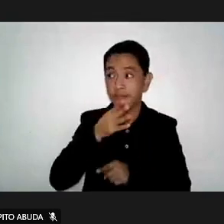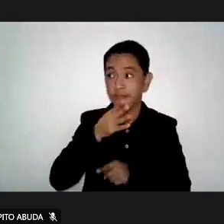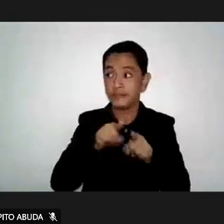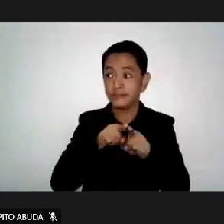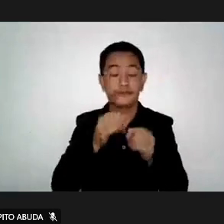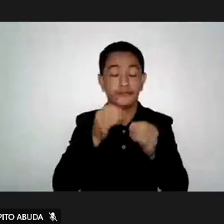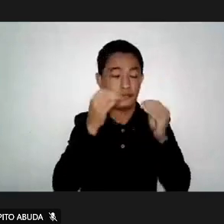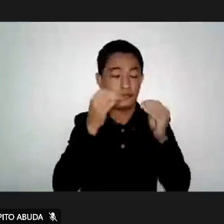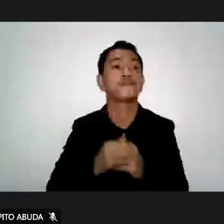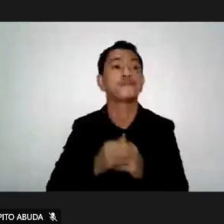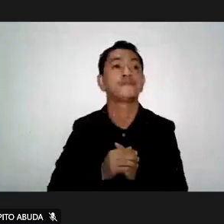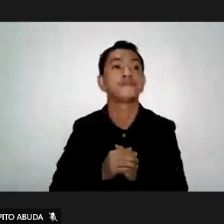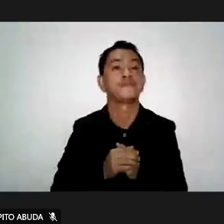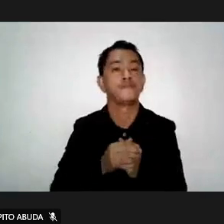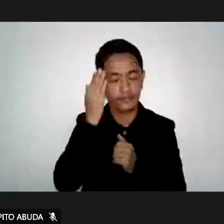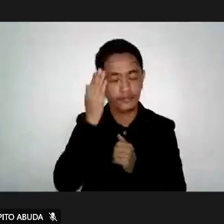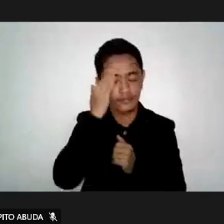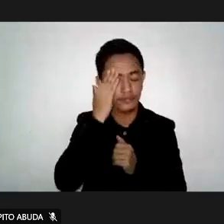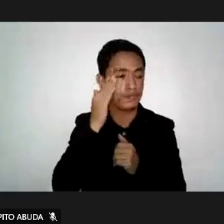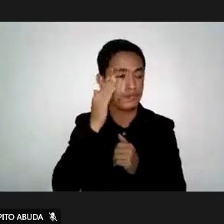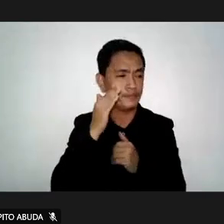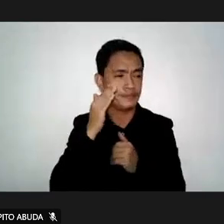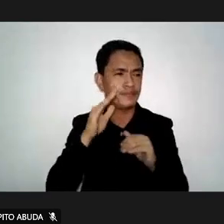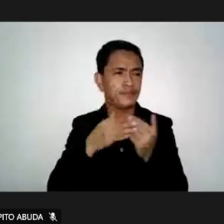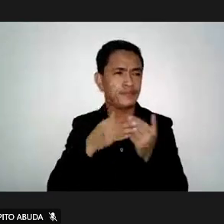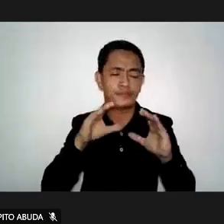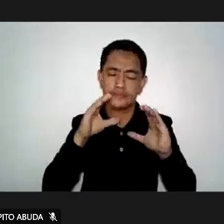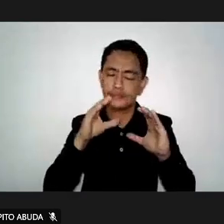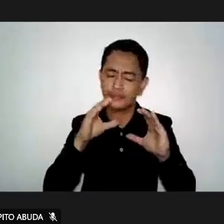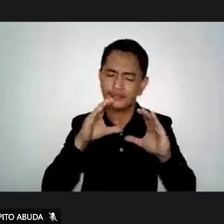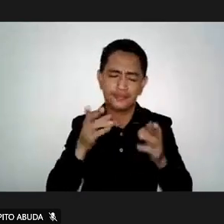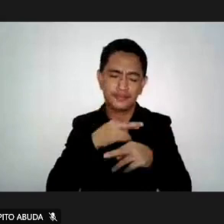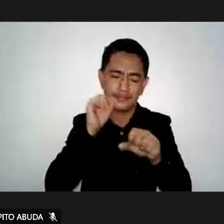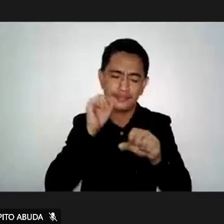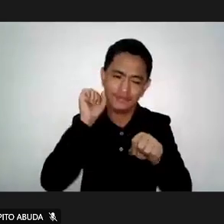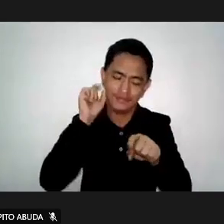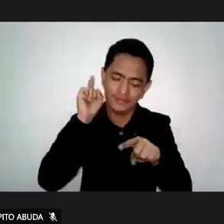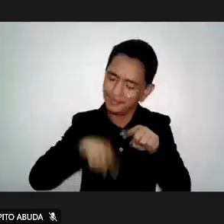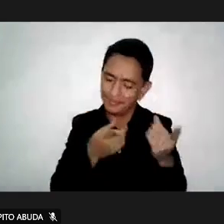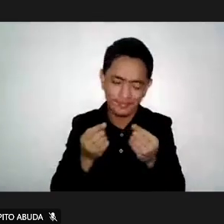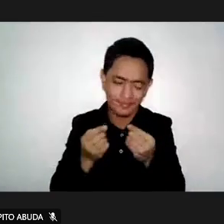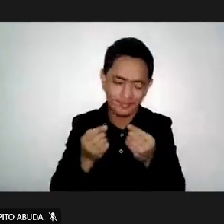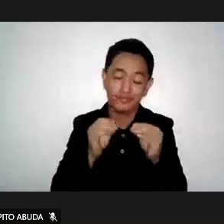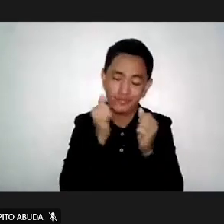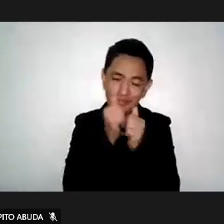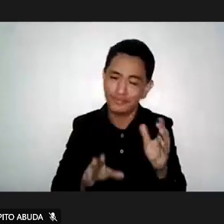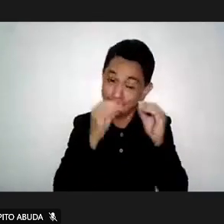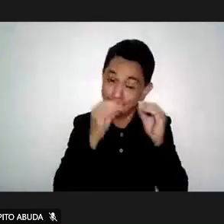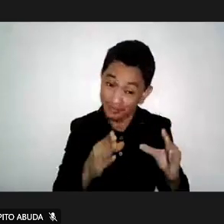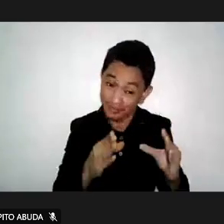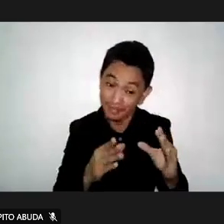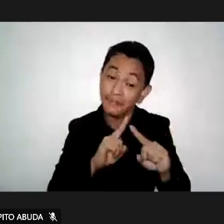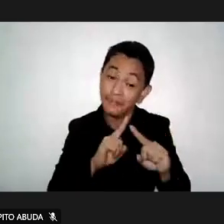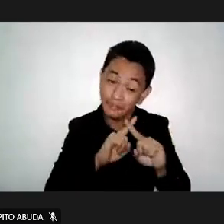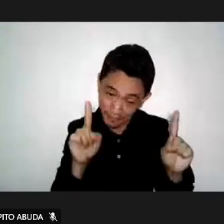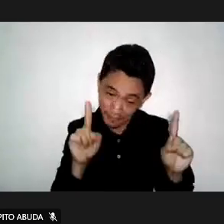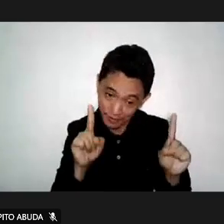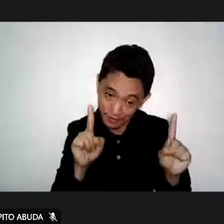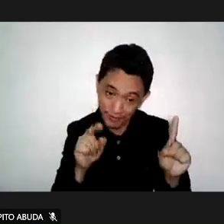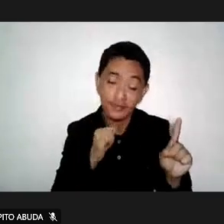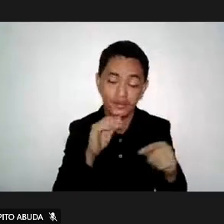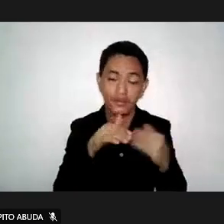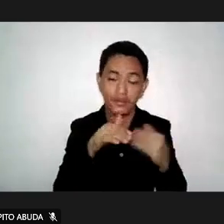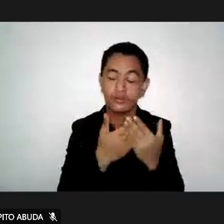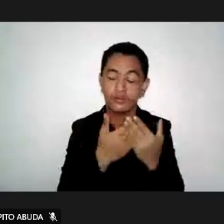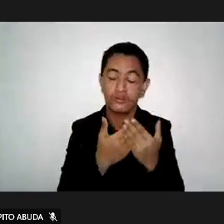teacher. So I'm talking as a parent and at the same time as a teacher. So we all know that classroom cannot function without a